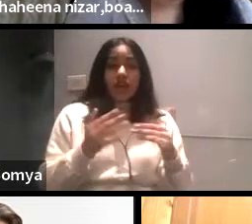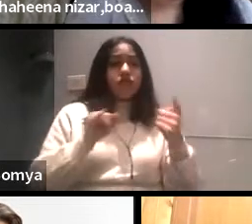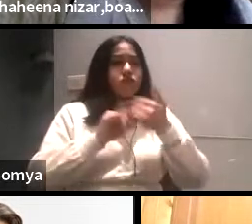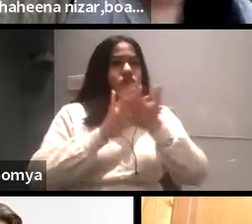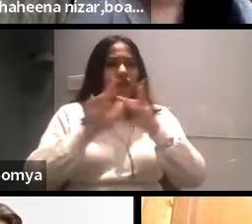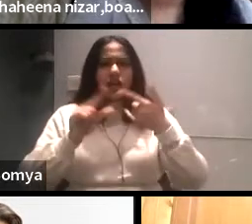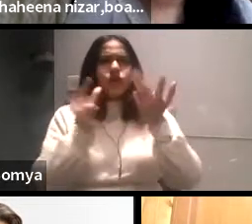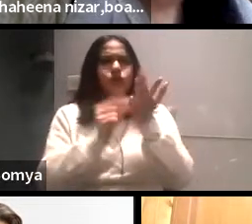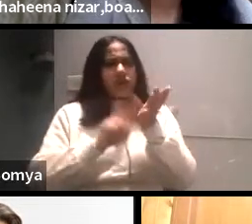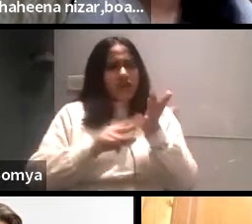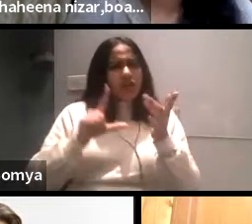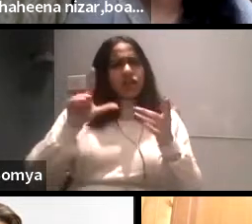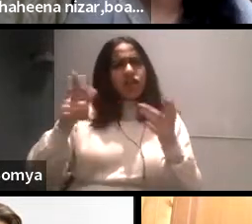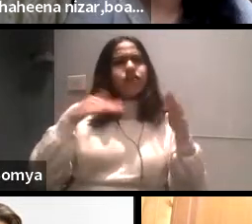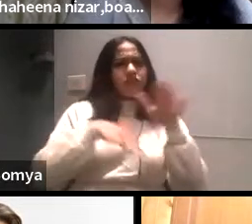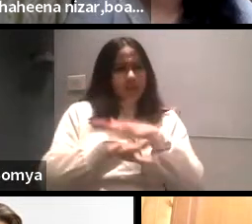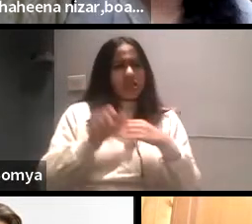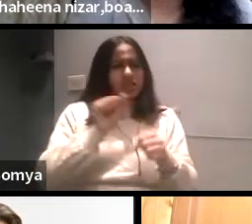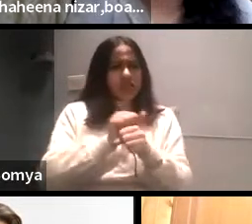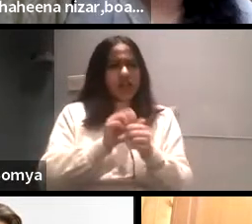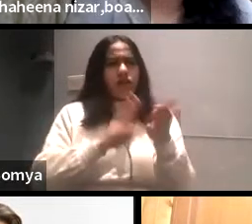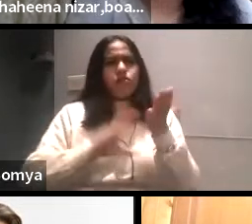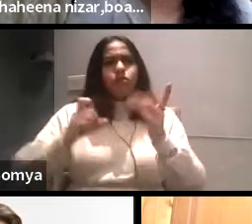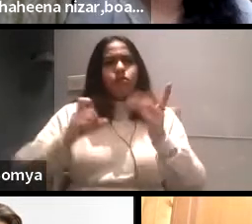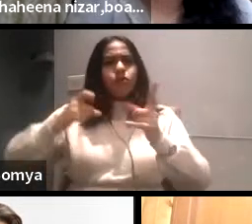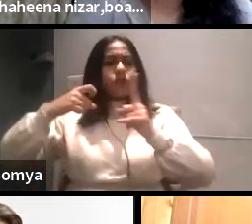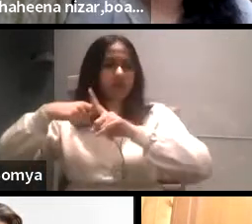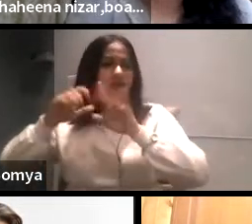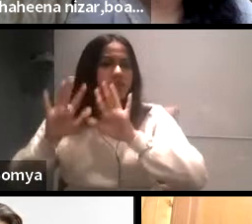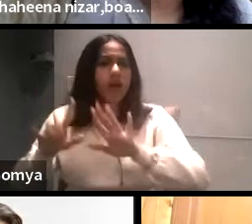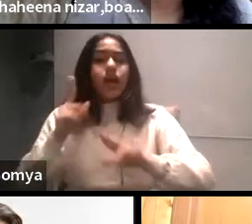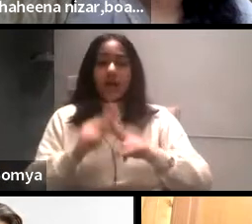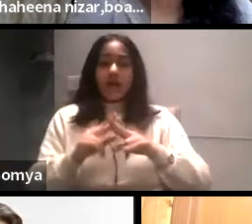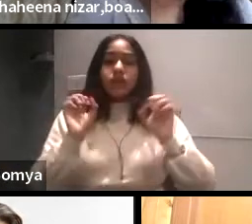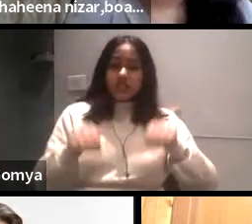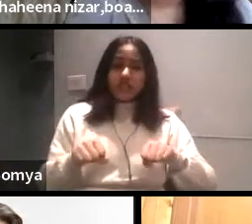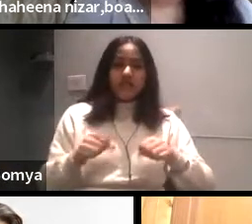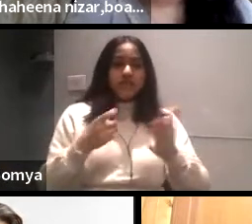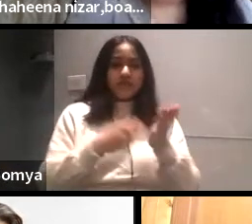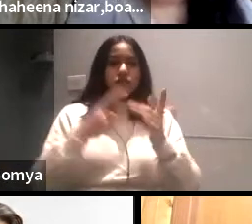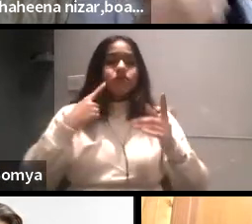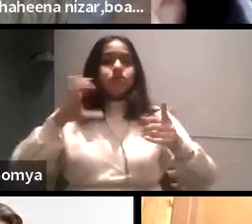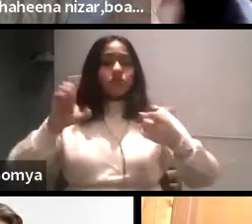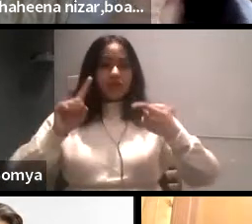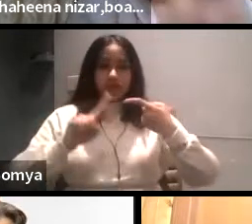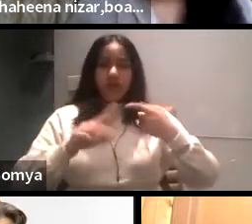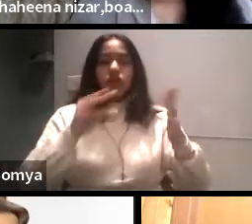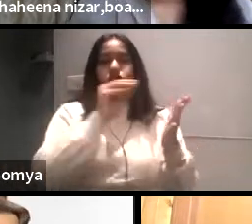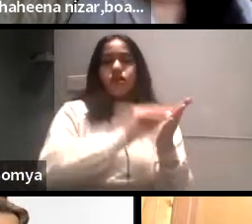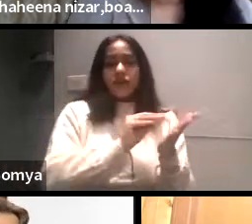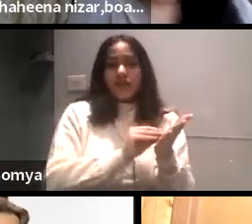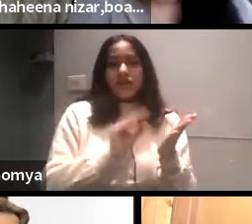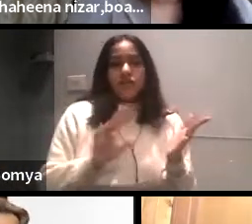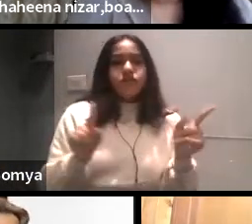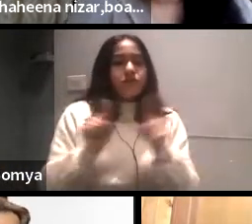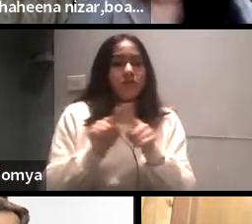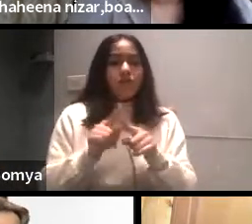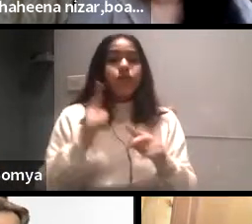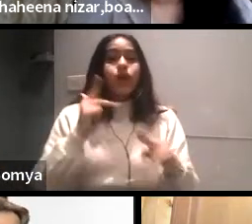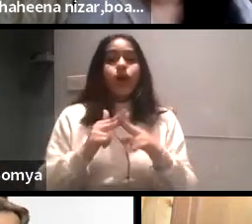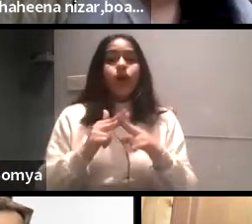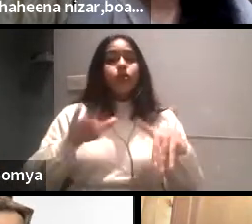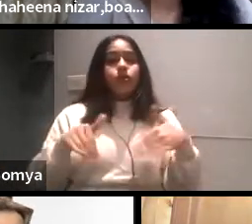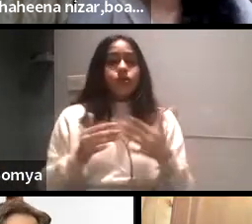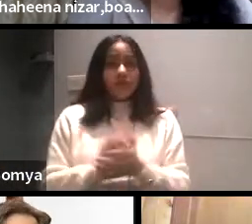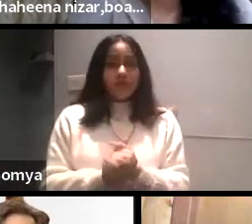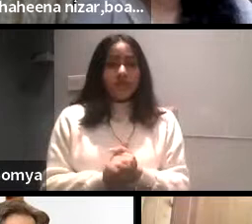Unilever, or whether it's pan-European in certain markets. So very kind of rich evidence base, really. And